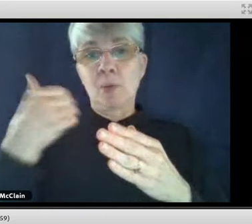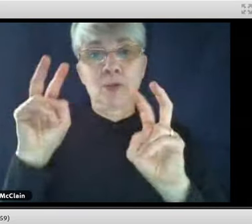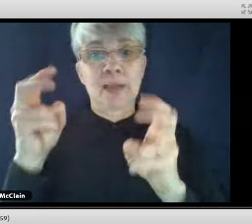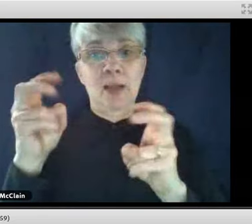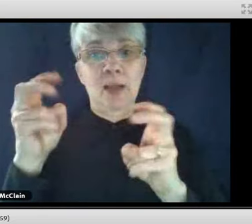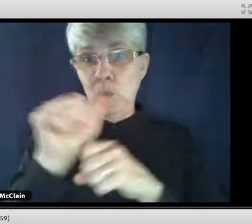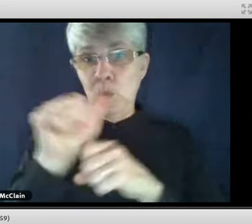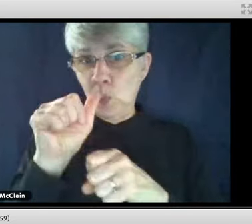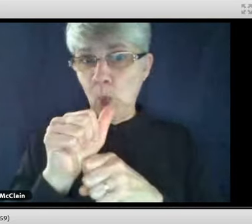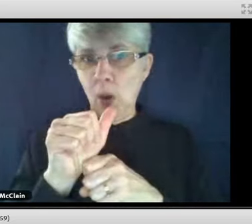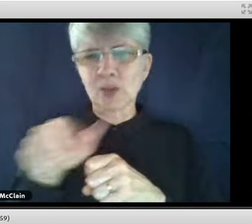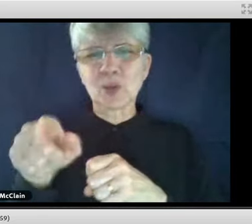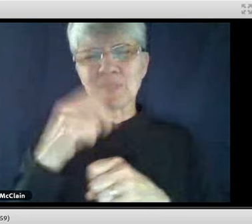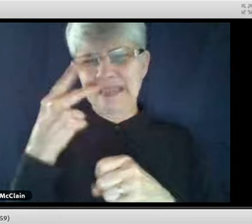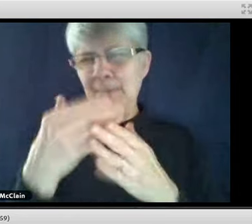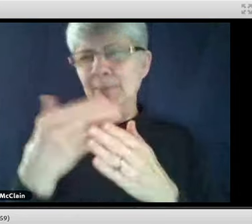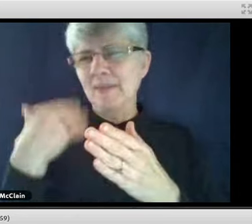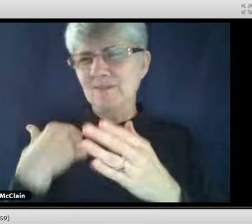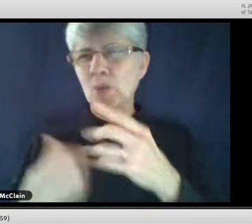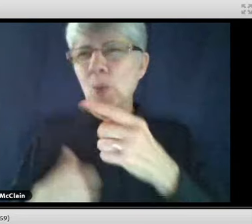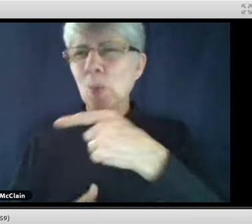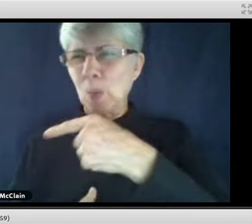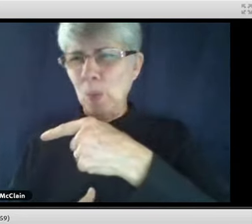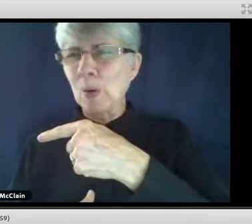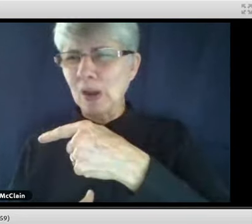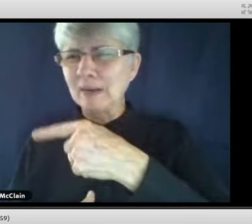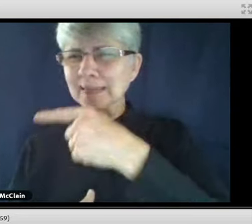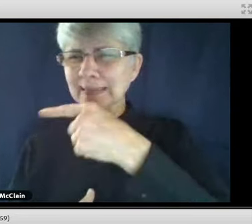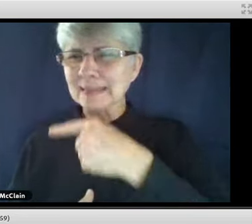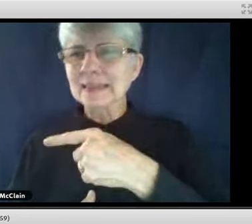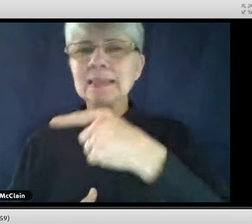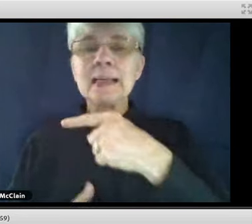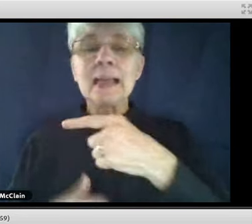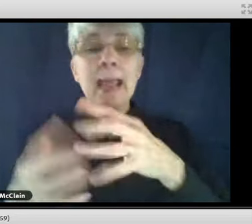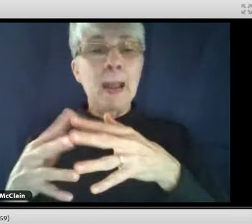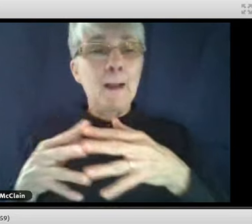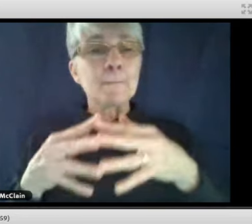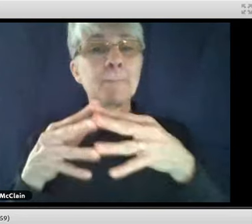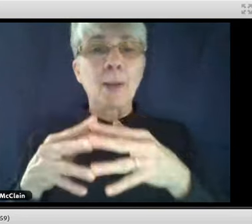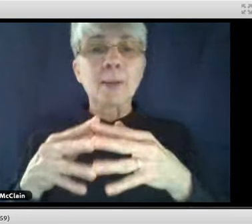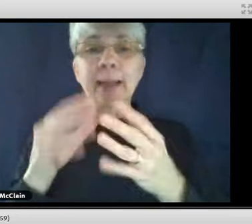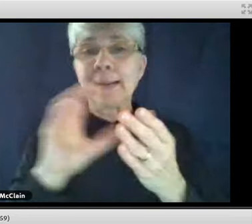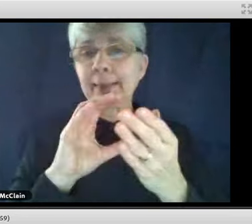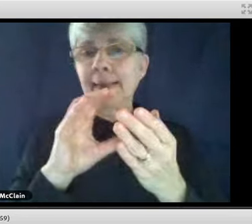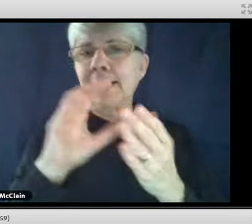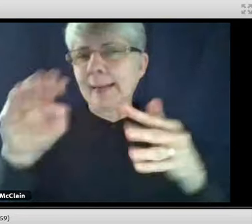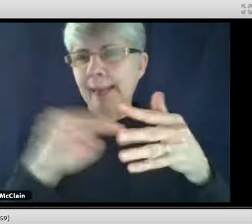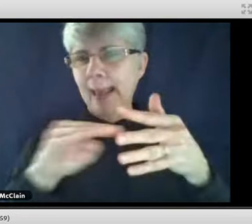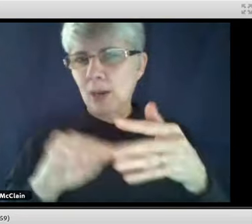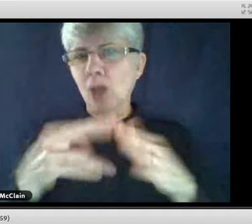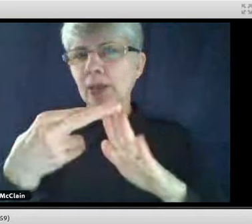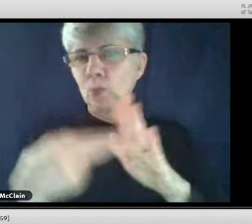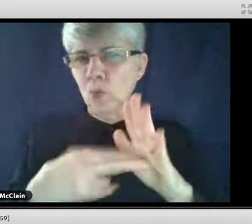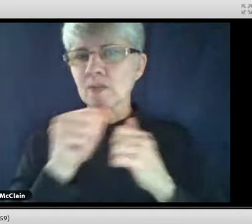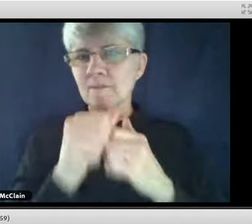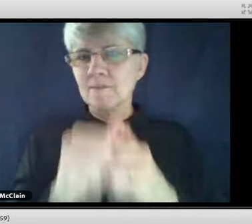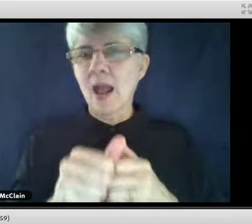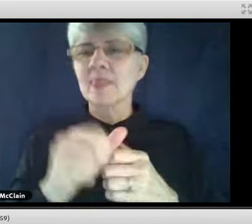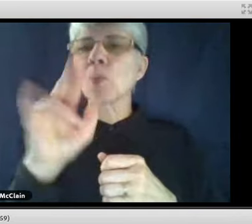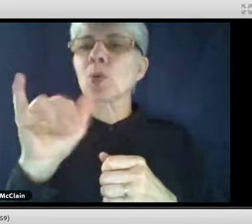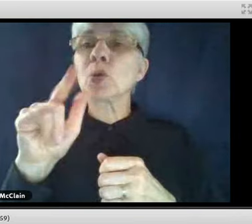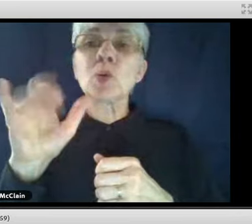work. You guys have probably seen this before. It's under the Anglo-American cataloging rules, okay, the AACR2, they were called uniform